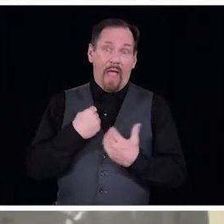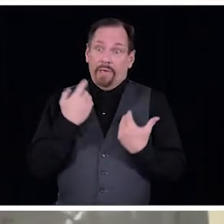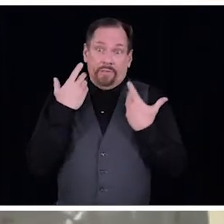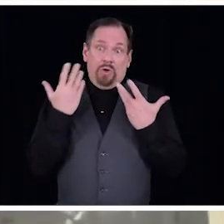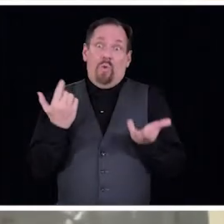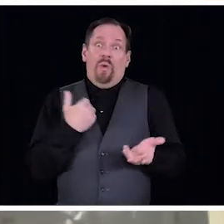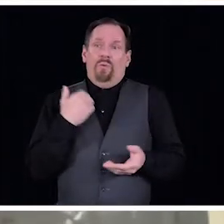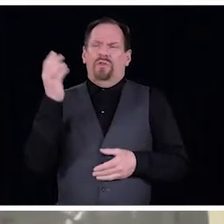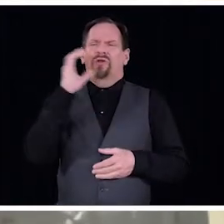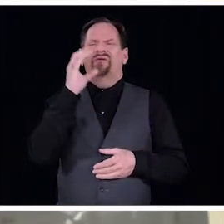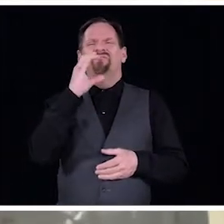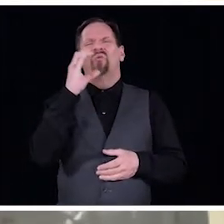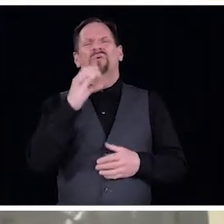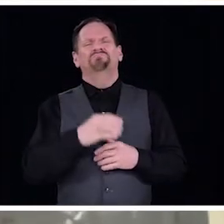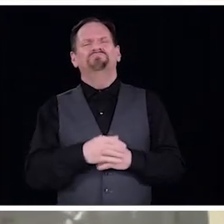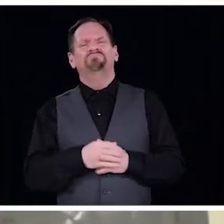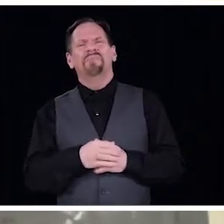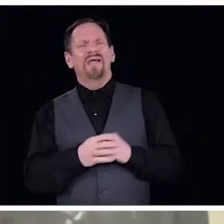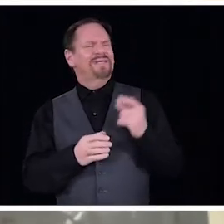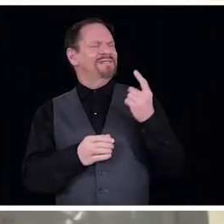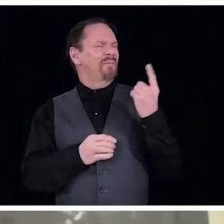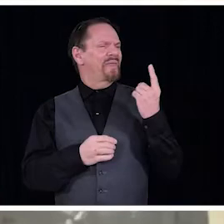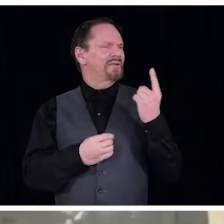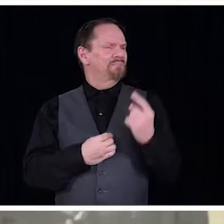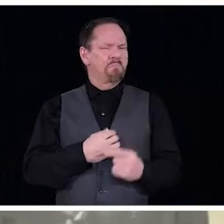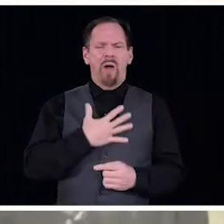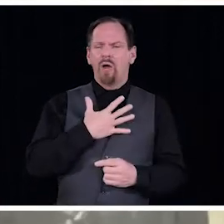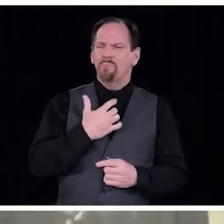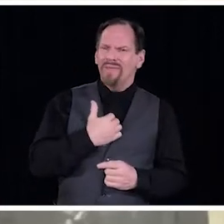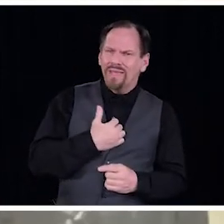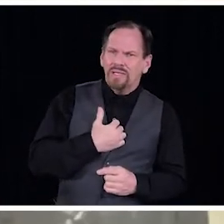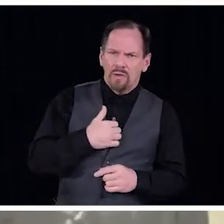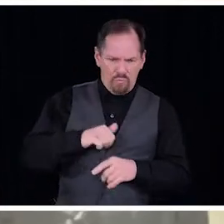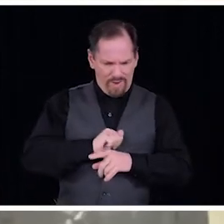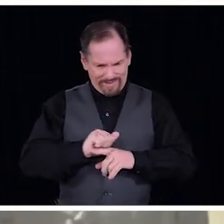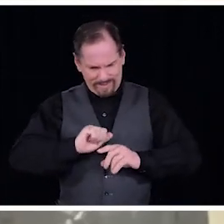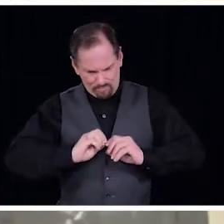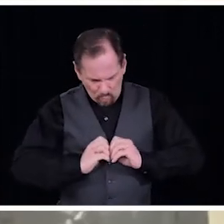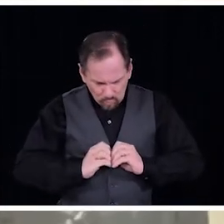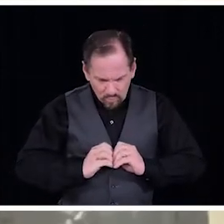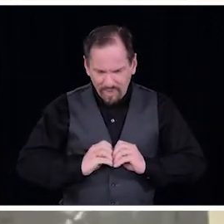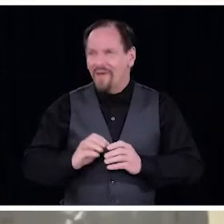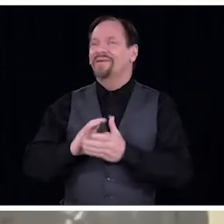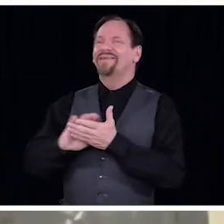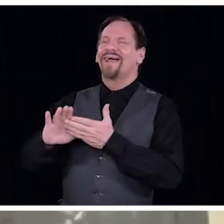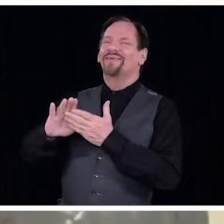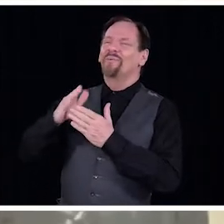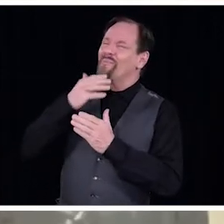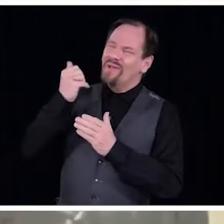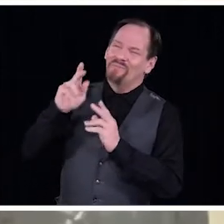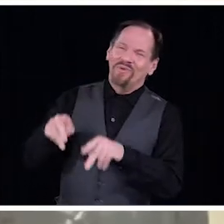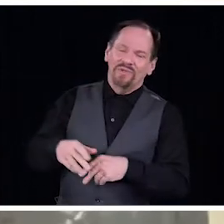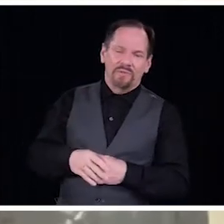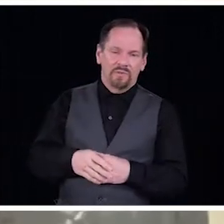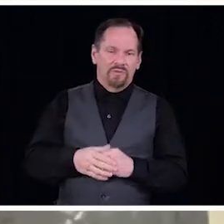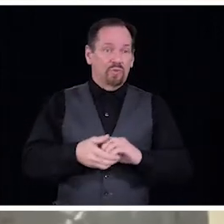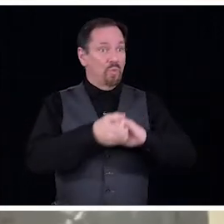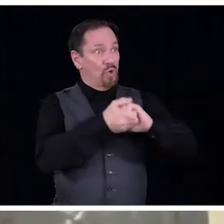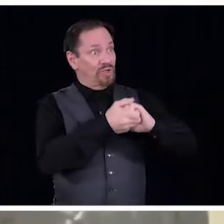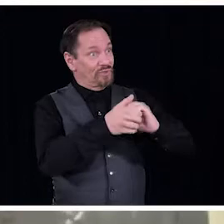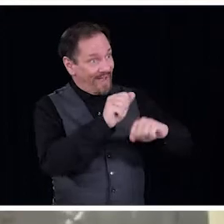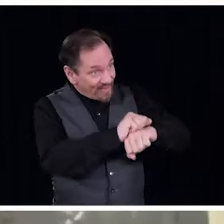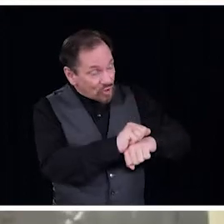looking for. Something that inspires me to practice more, to be a kinder person, to collaborate, to push